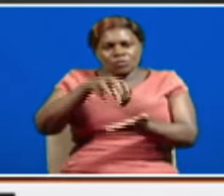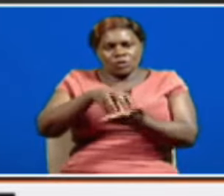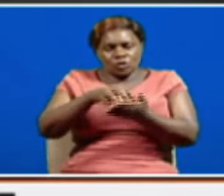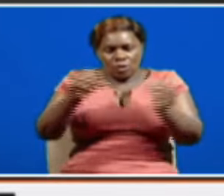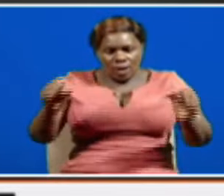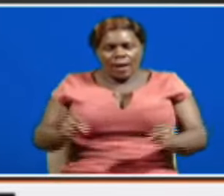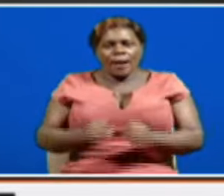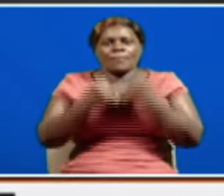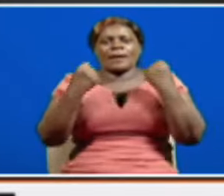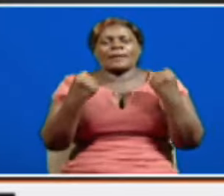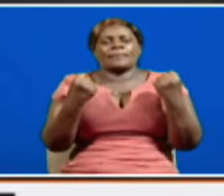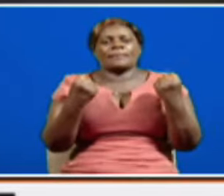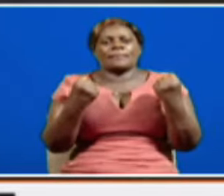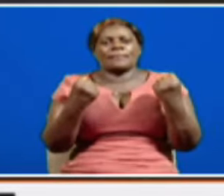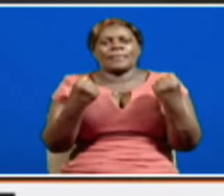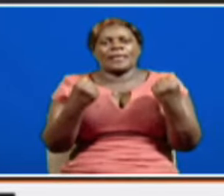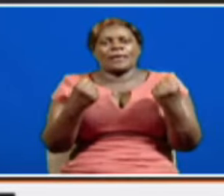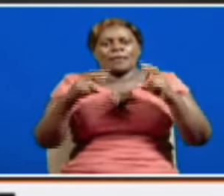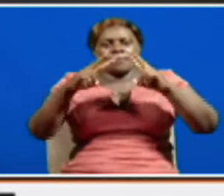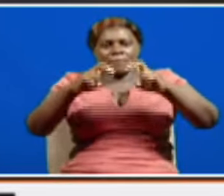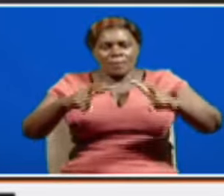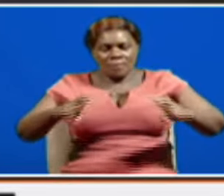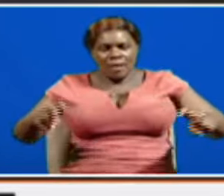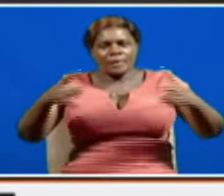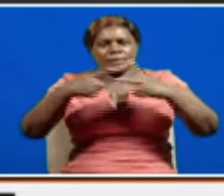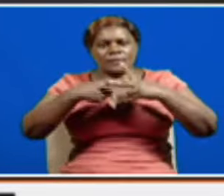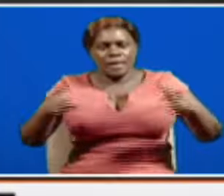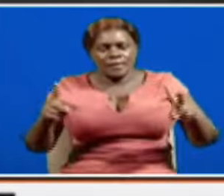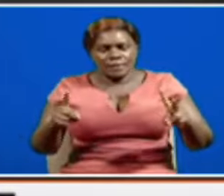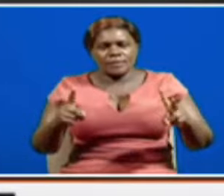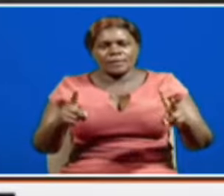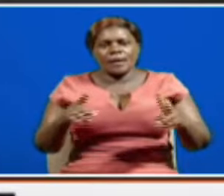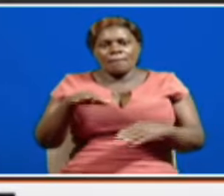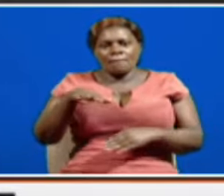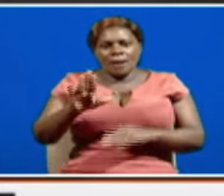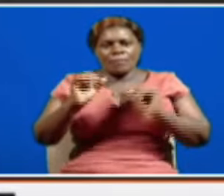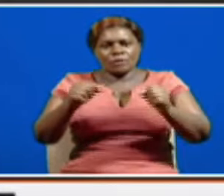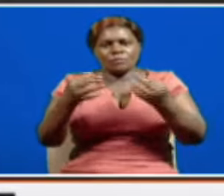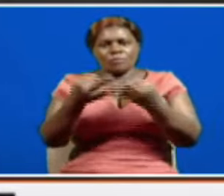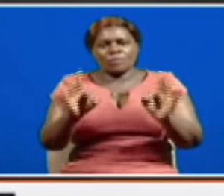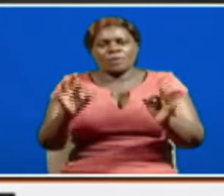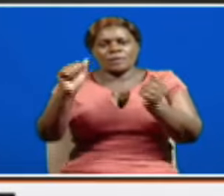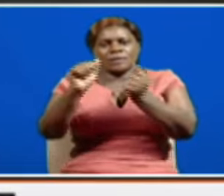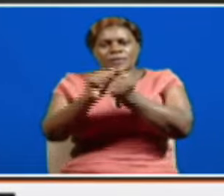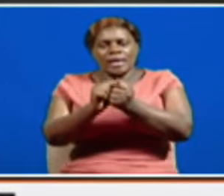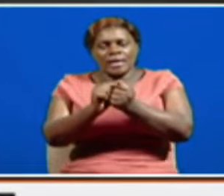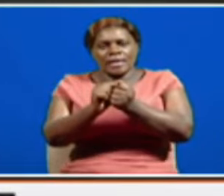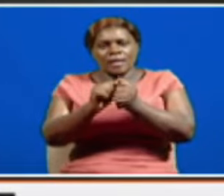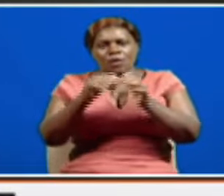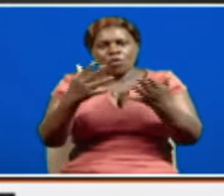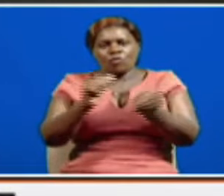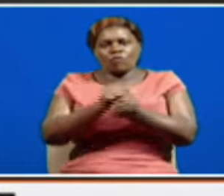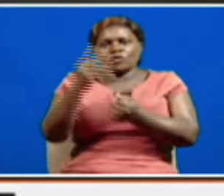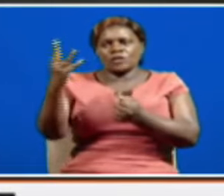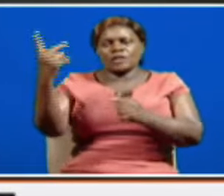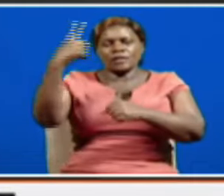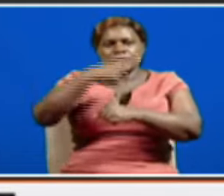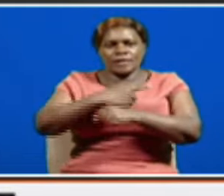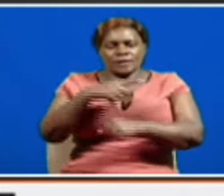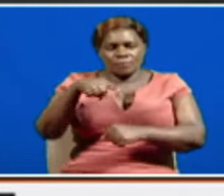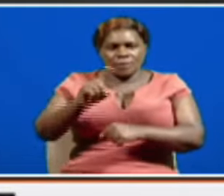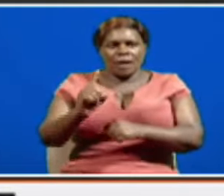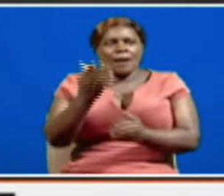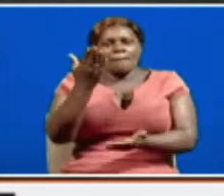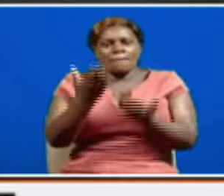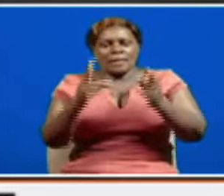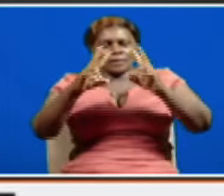crisis. That concerted investigations to commence with him so that he can be released within 10 and maximum of 14 days so that we balance